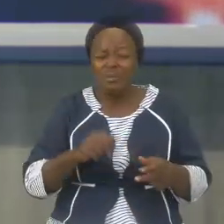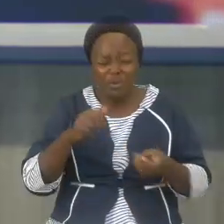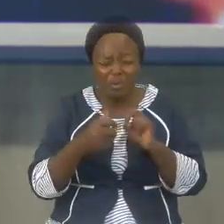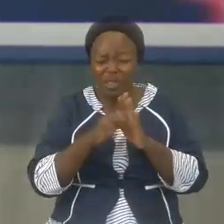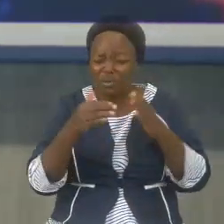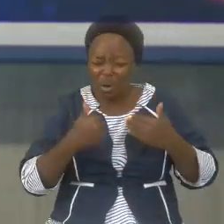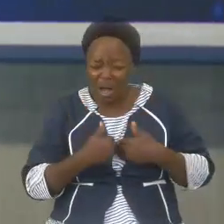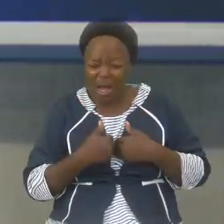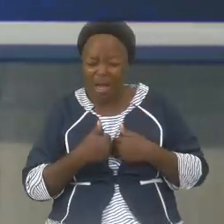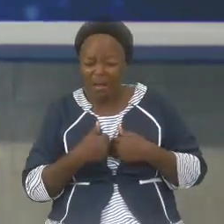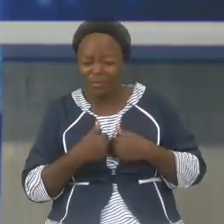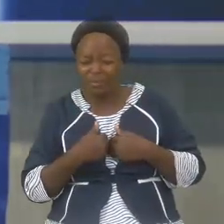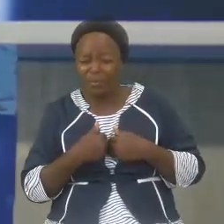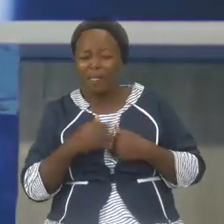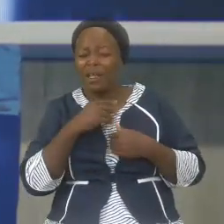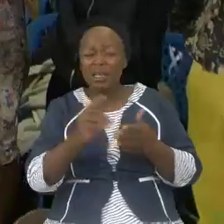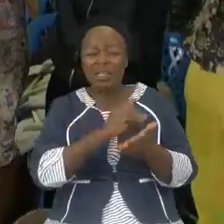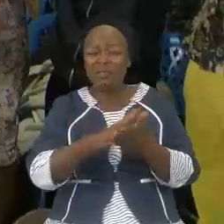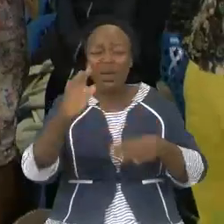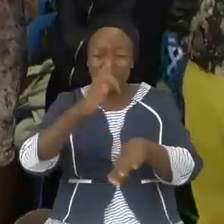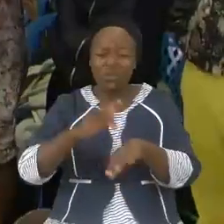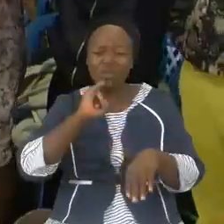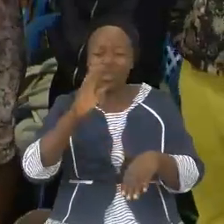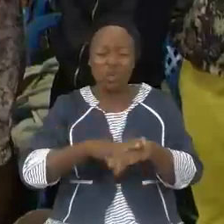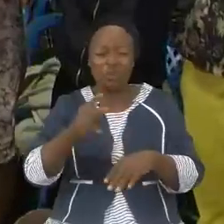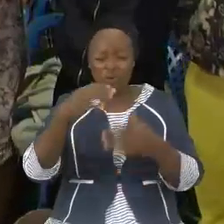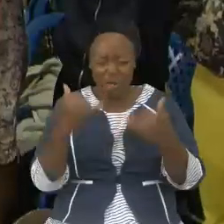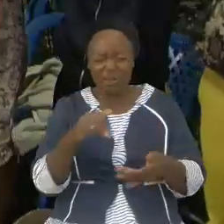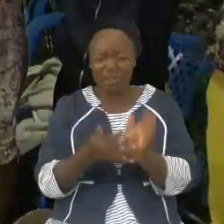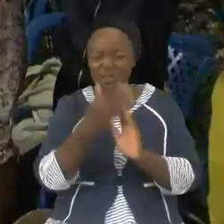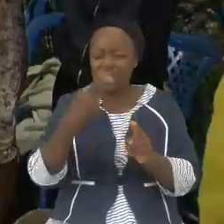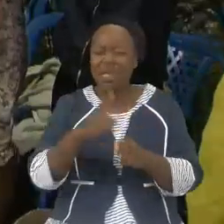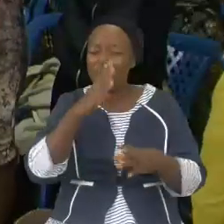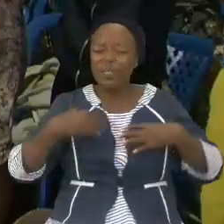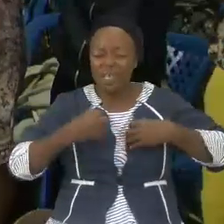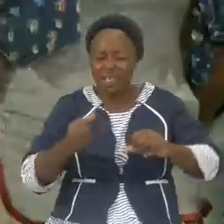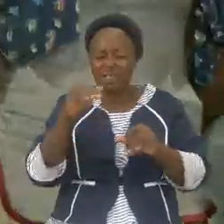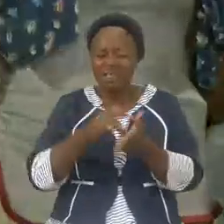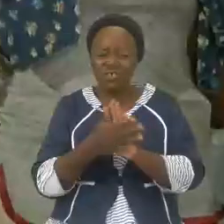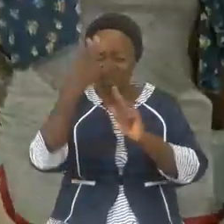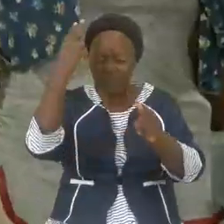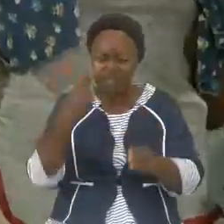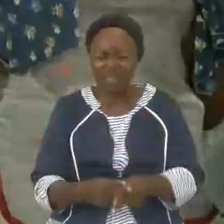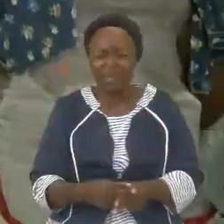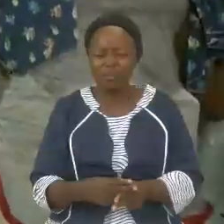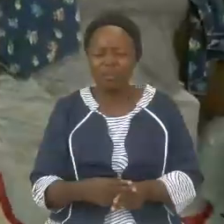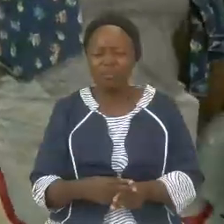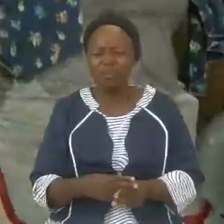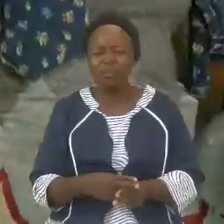the divine touch is upon you right now. Be healed in Jesus' name.